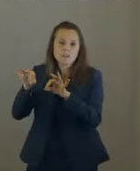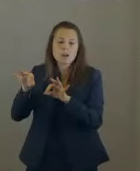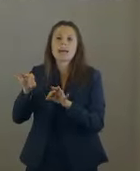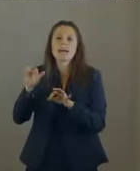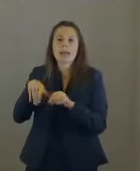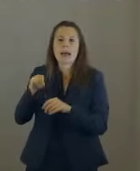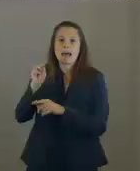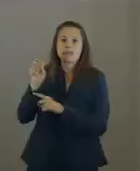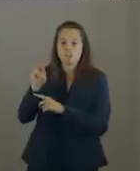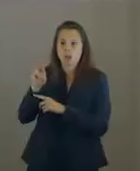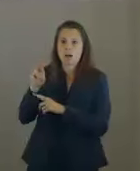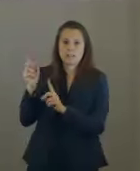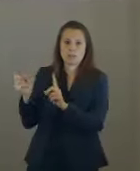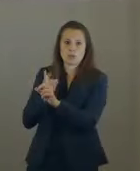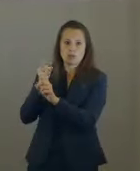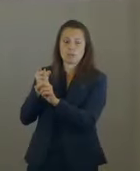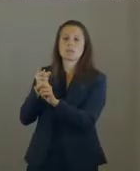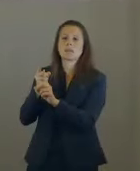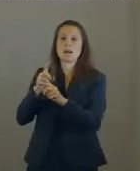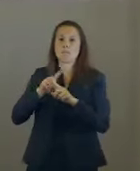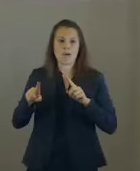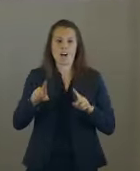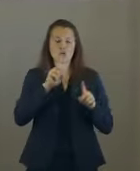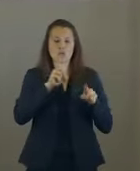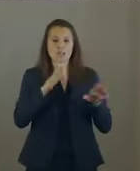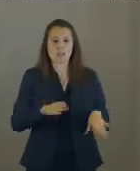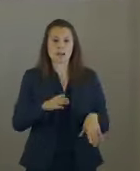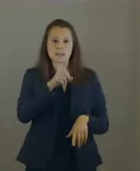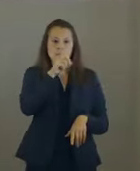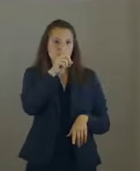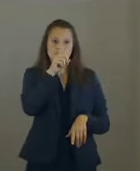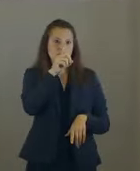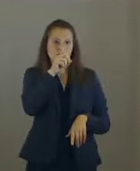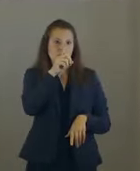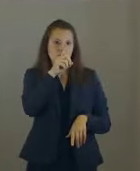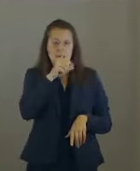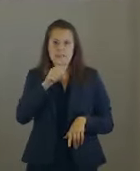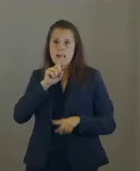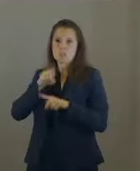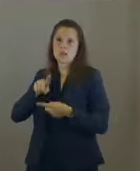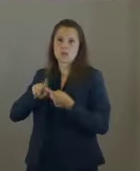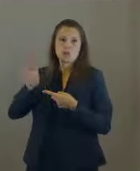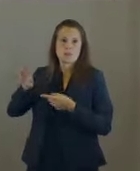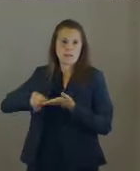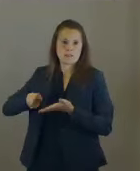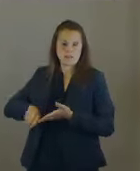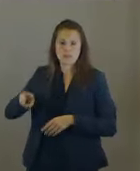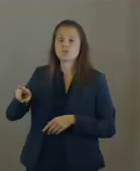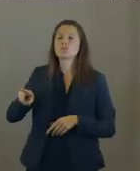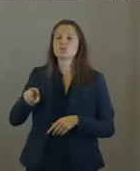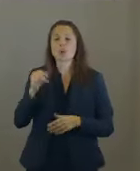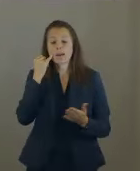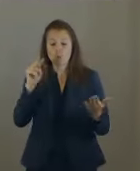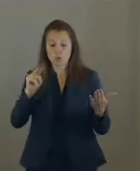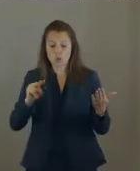the MDCR is pursuing, but the respondents have been recalcitrant in responding to discovery. So if you look